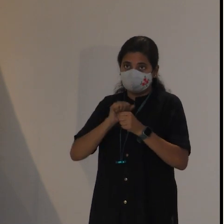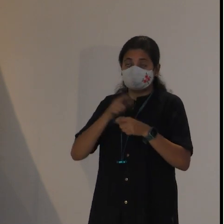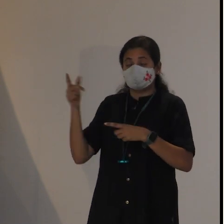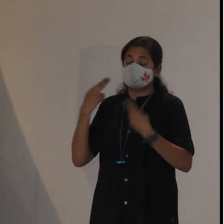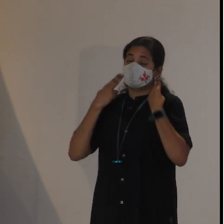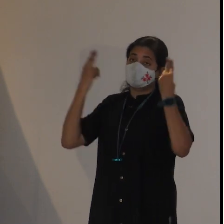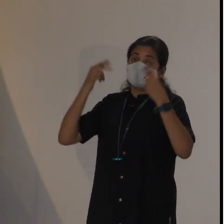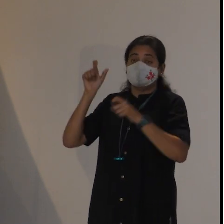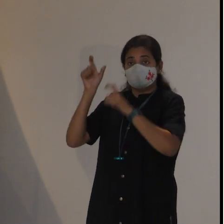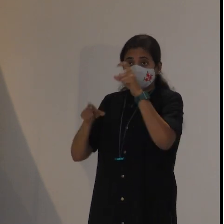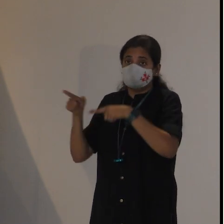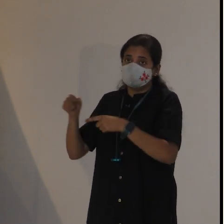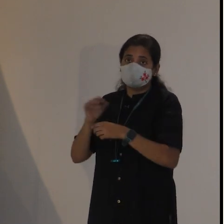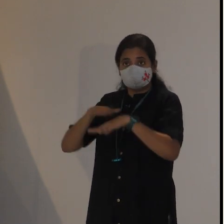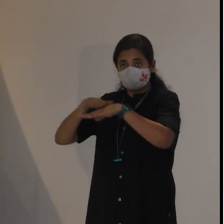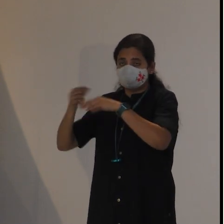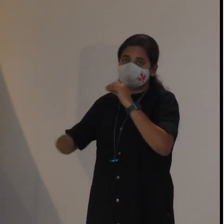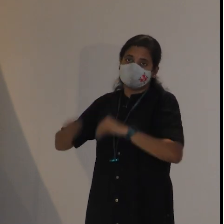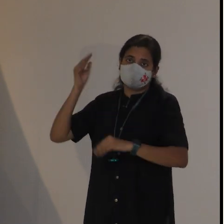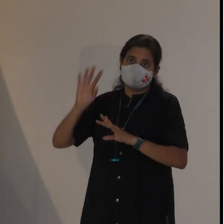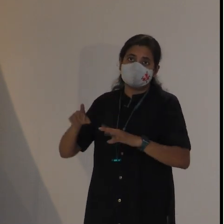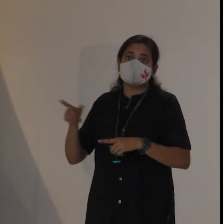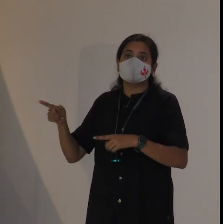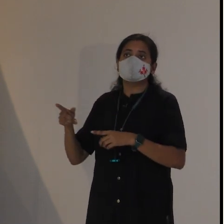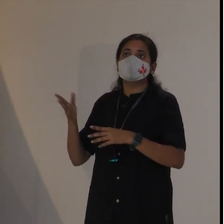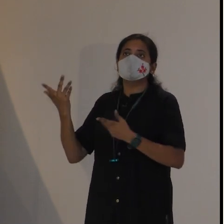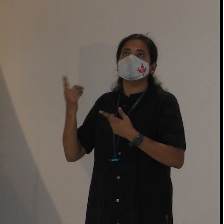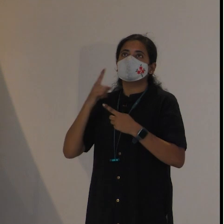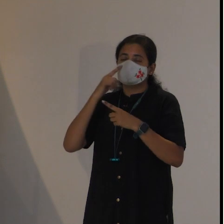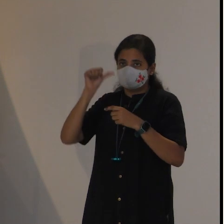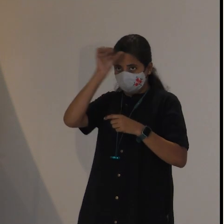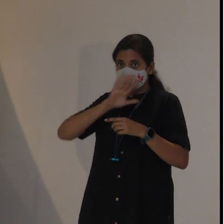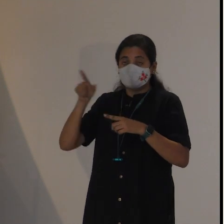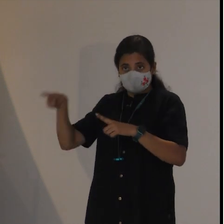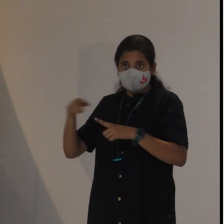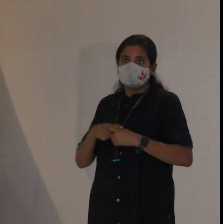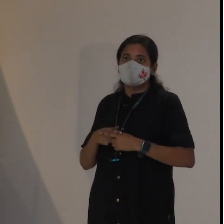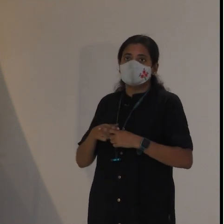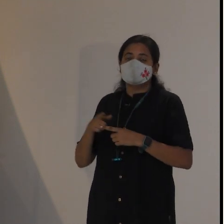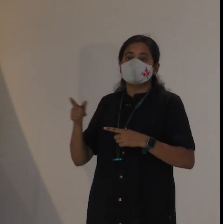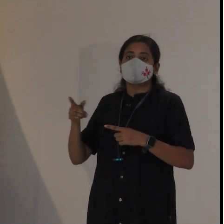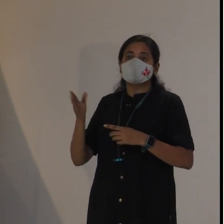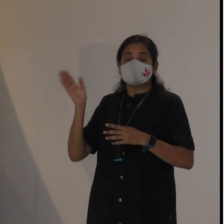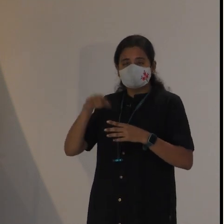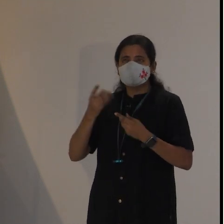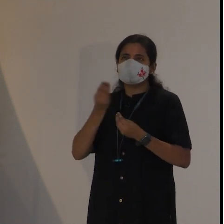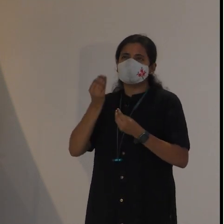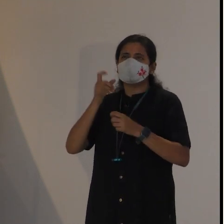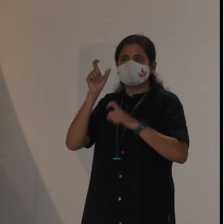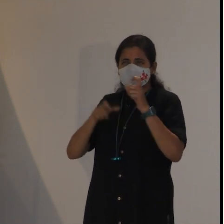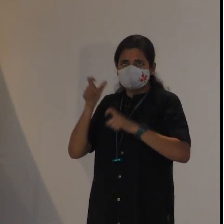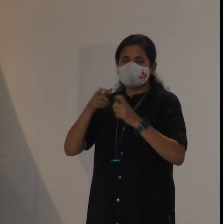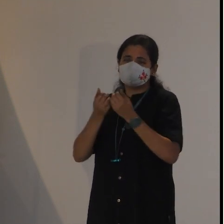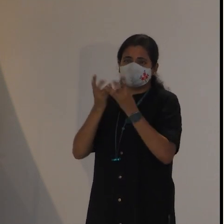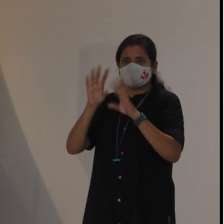successful podcast superstar from Echoes of India and Yuddha, which have come on a number of